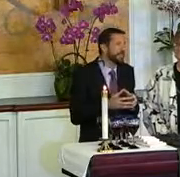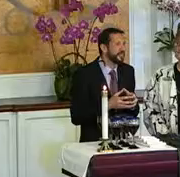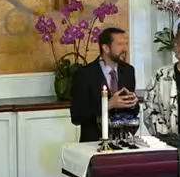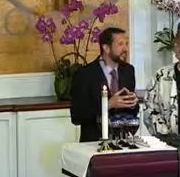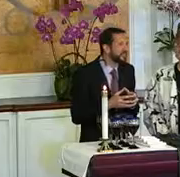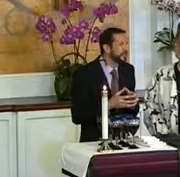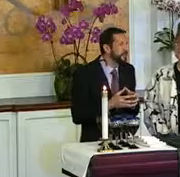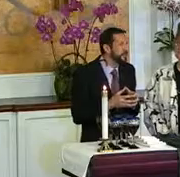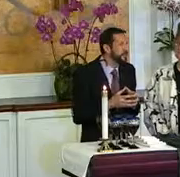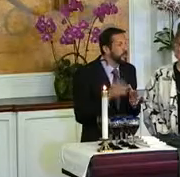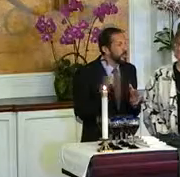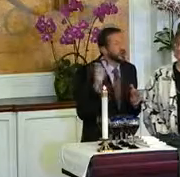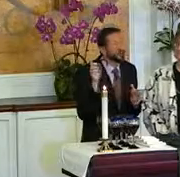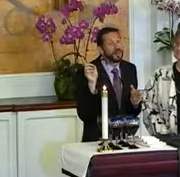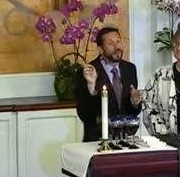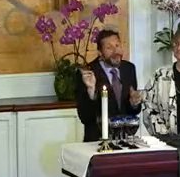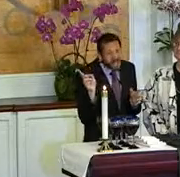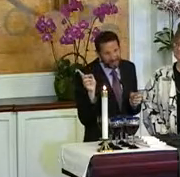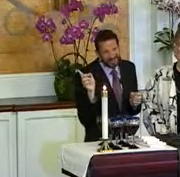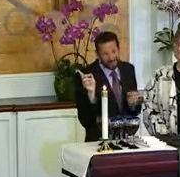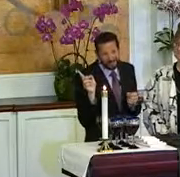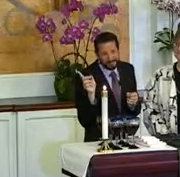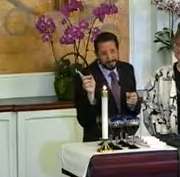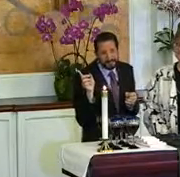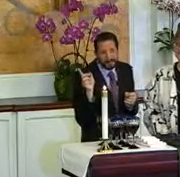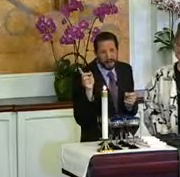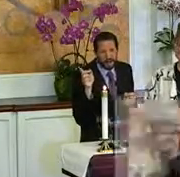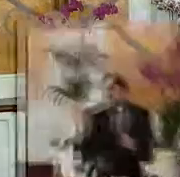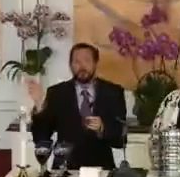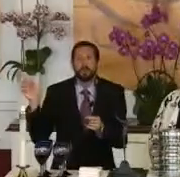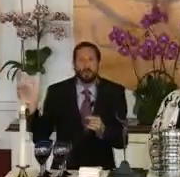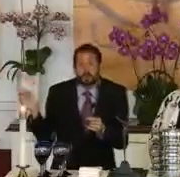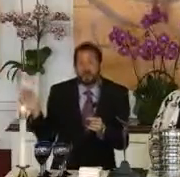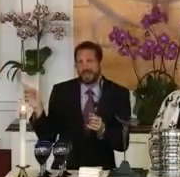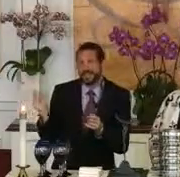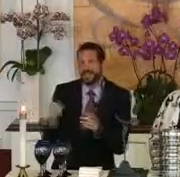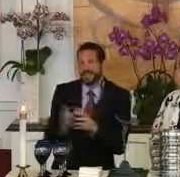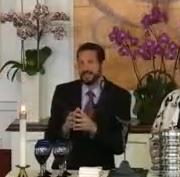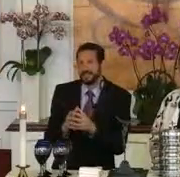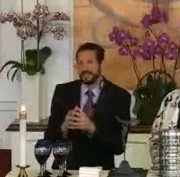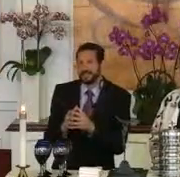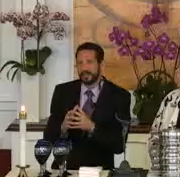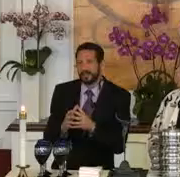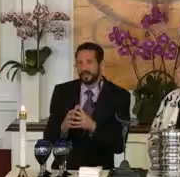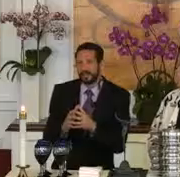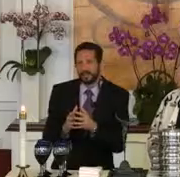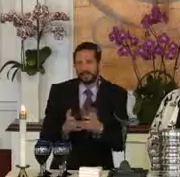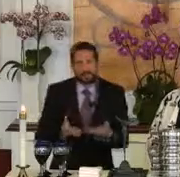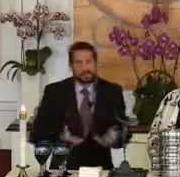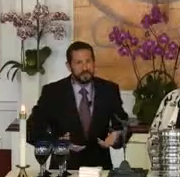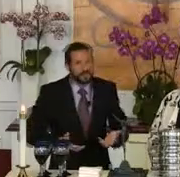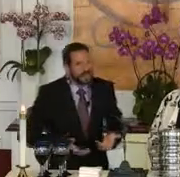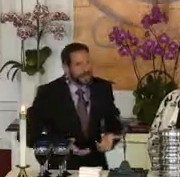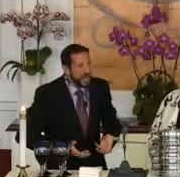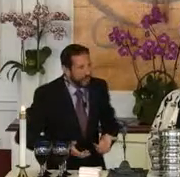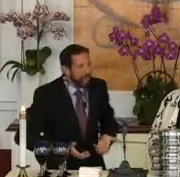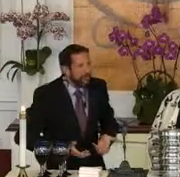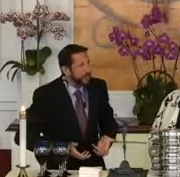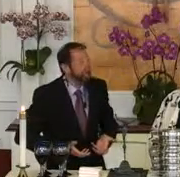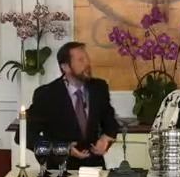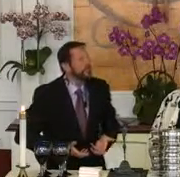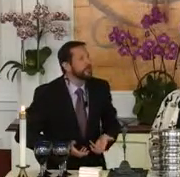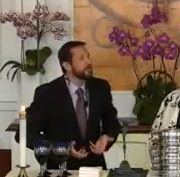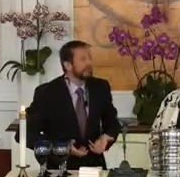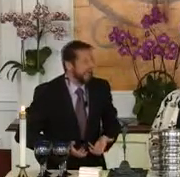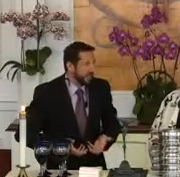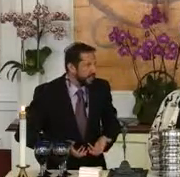of abundance. Not financially, not as the world may see it, mm-hmm. but from the very depth of